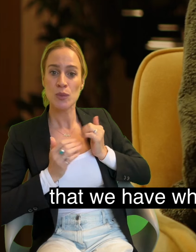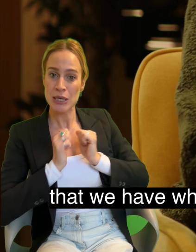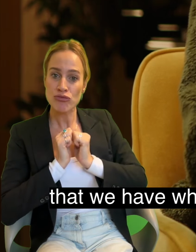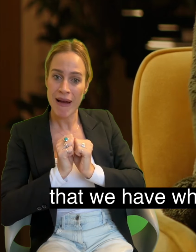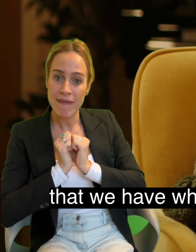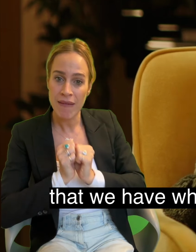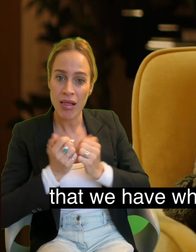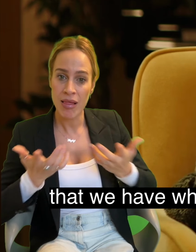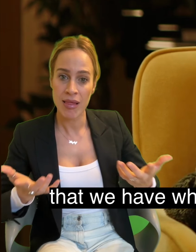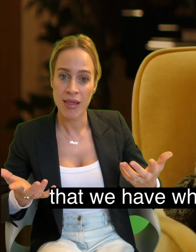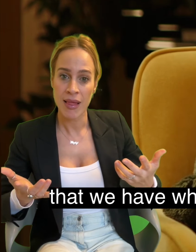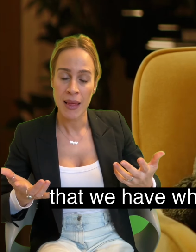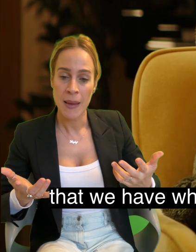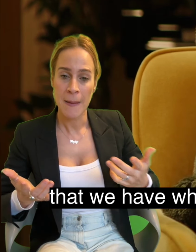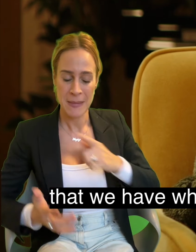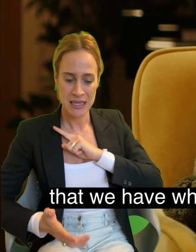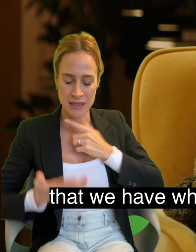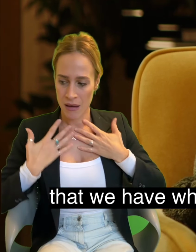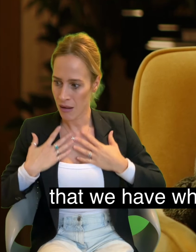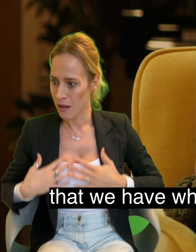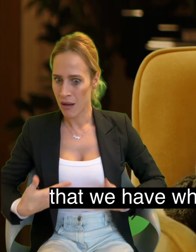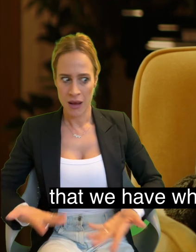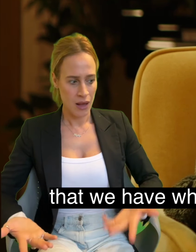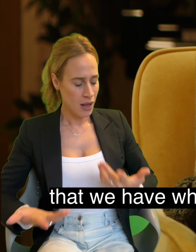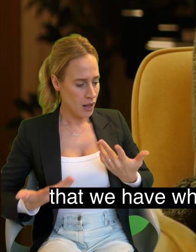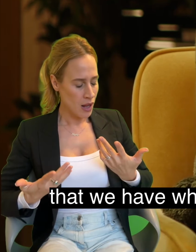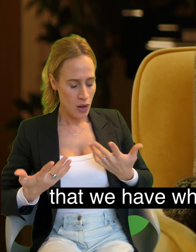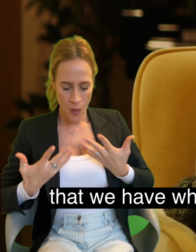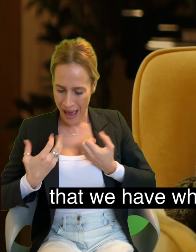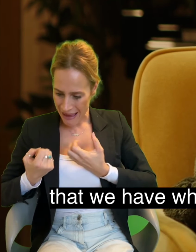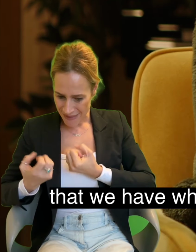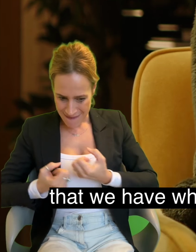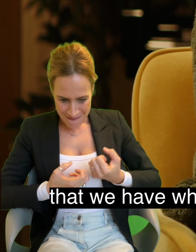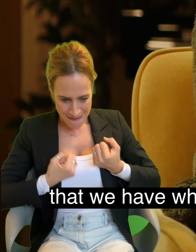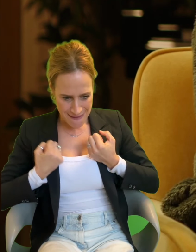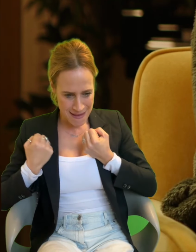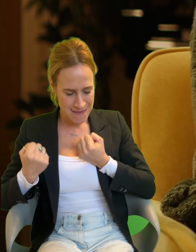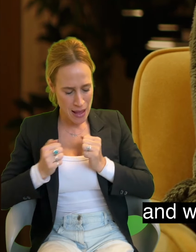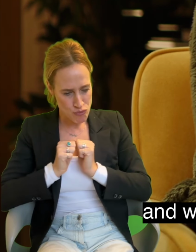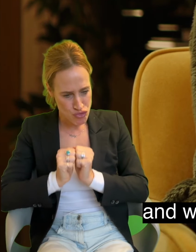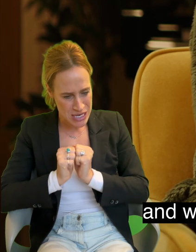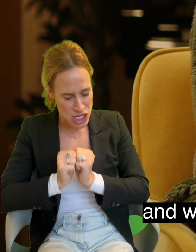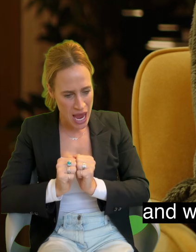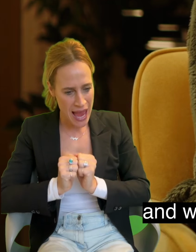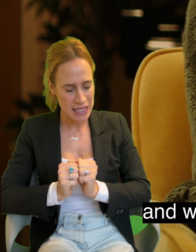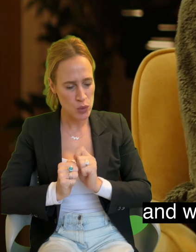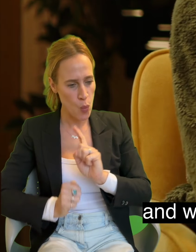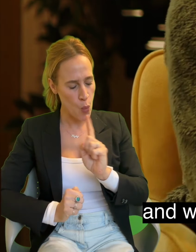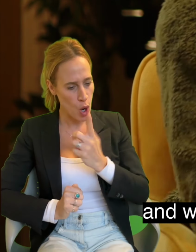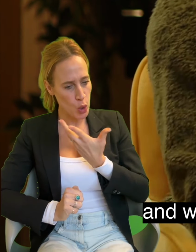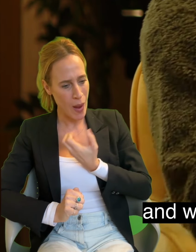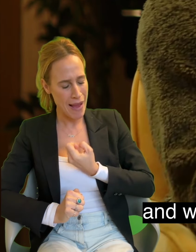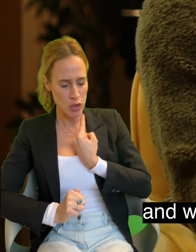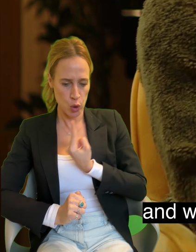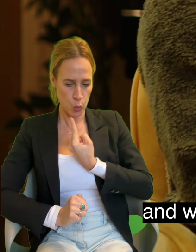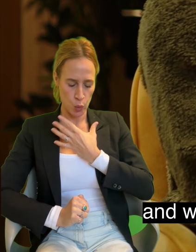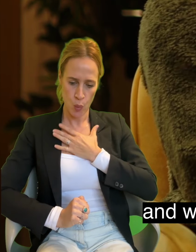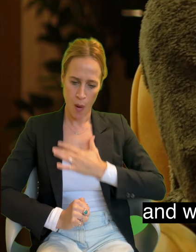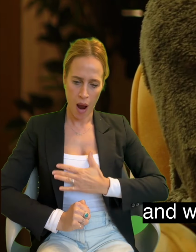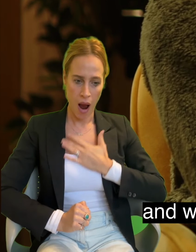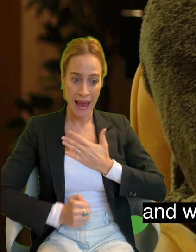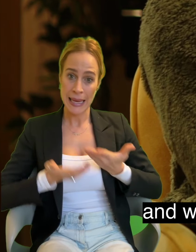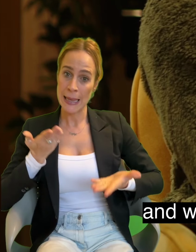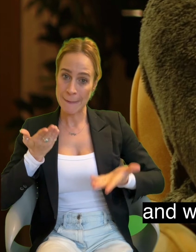we are who we are. And when you fully embrace who you are and appreciate who you are and what you are, and in